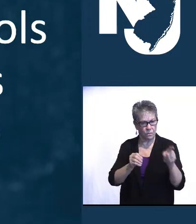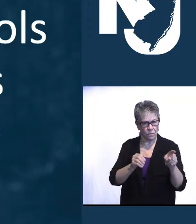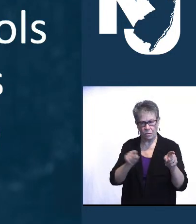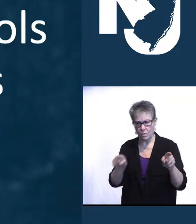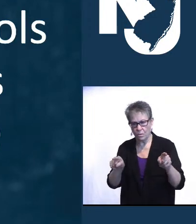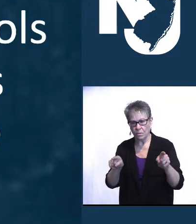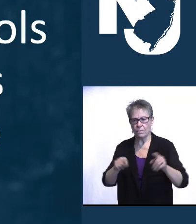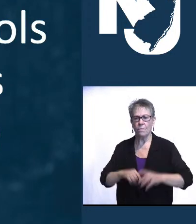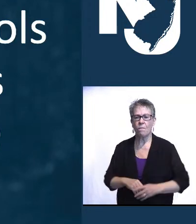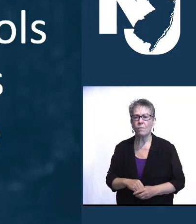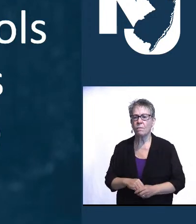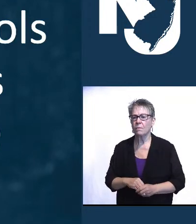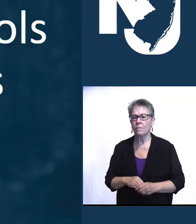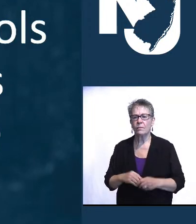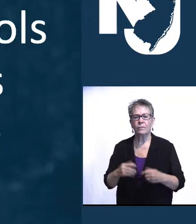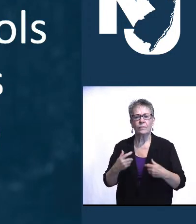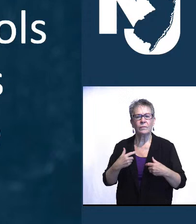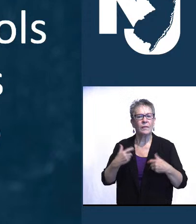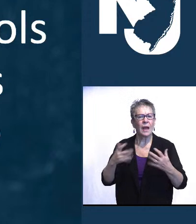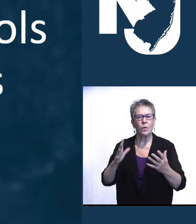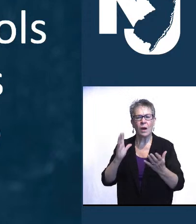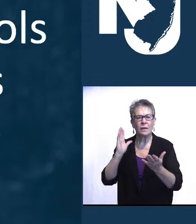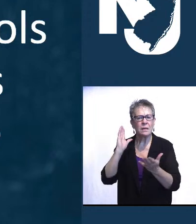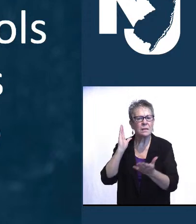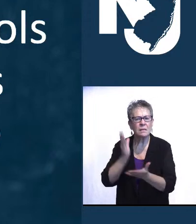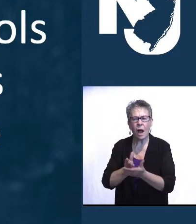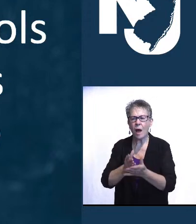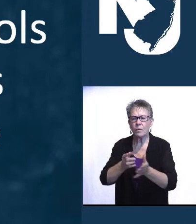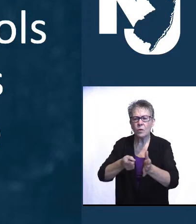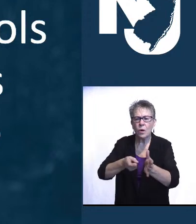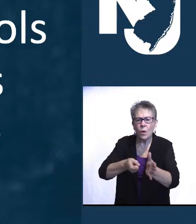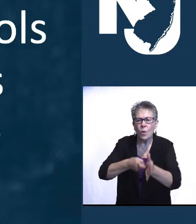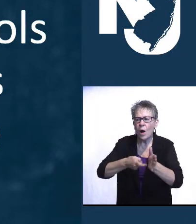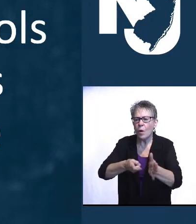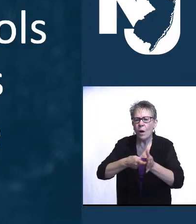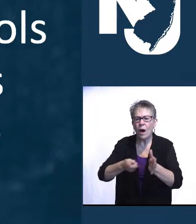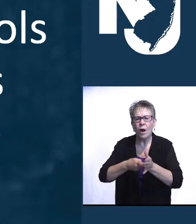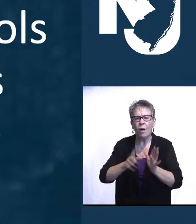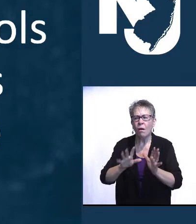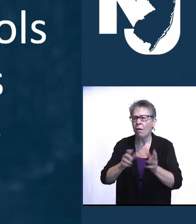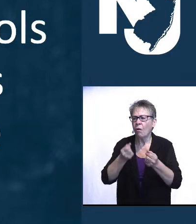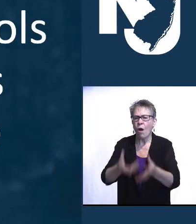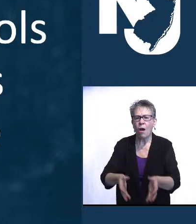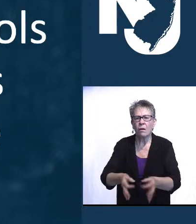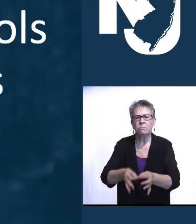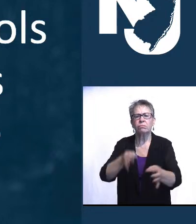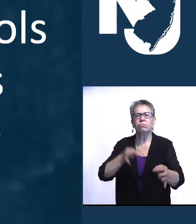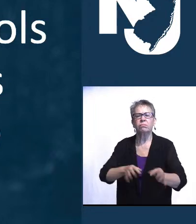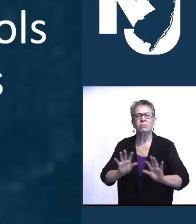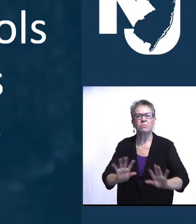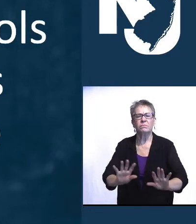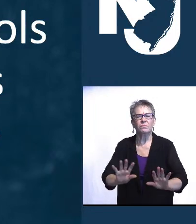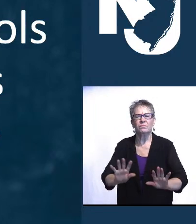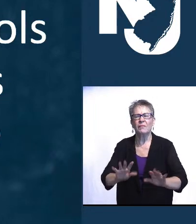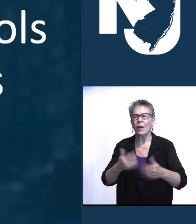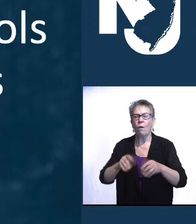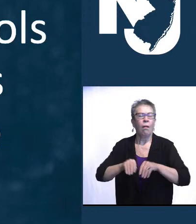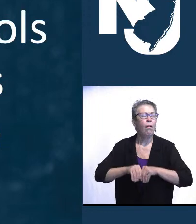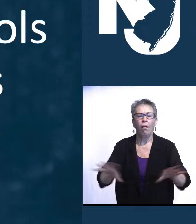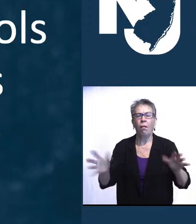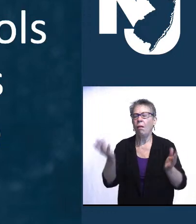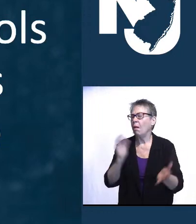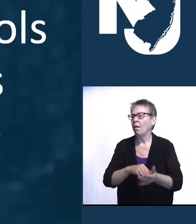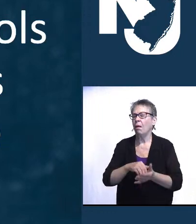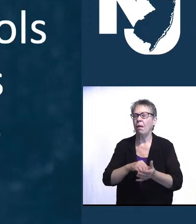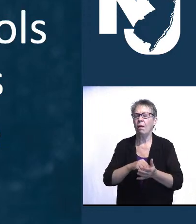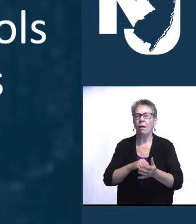and their families, or educators and staff, and make it more likely that outbreaks would force schools to close. Again, as I said